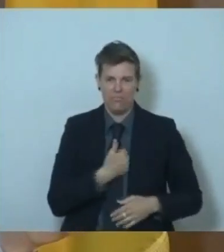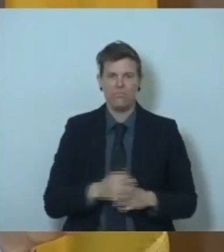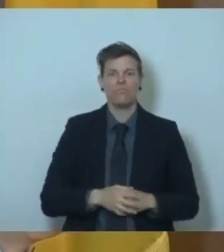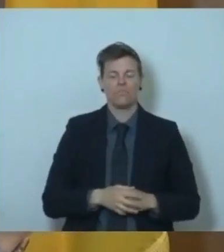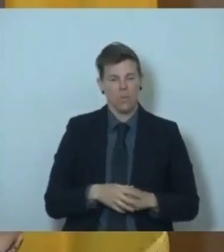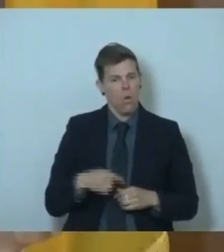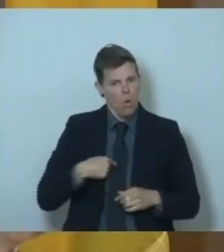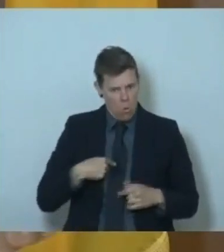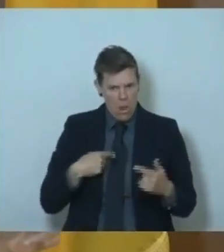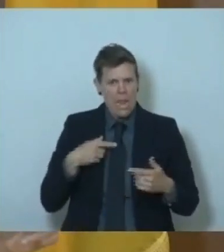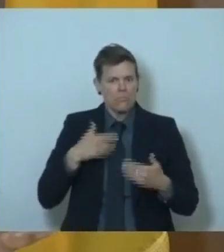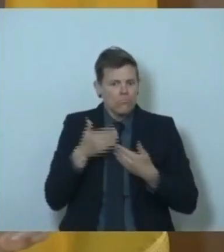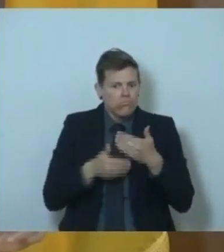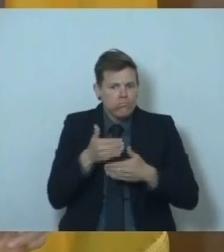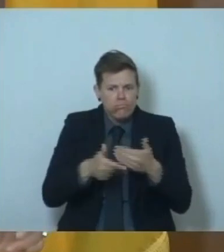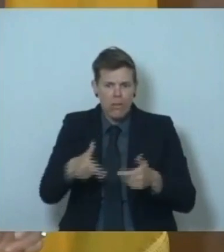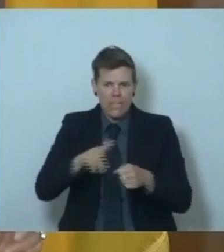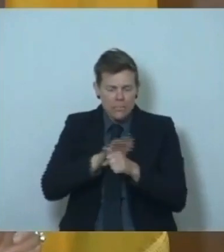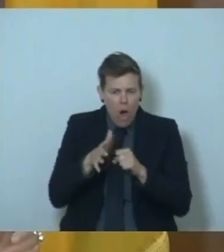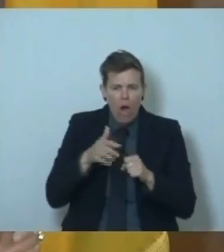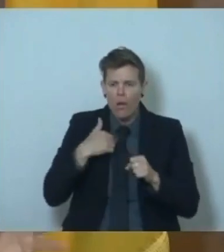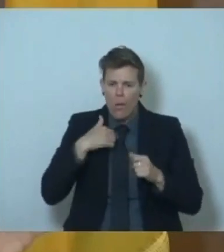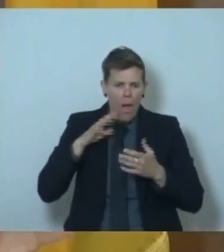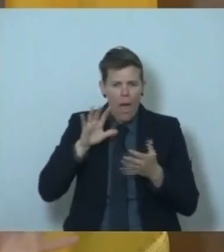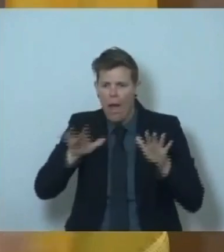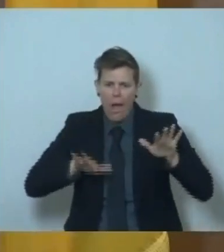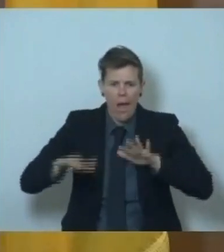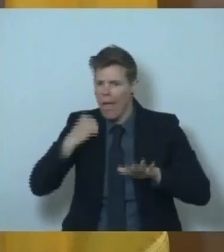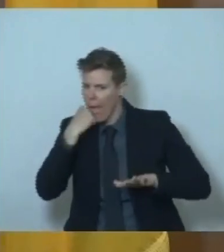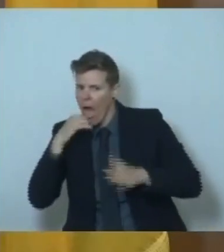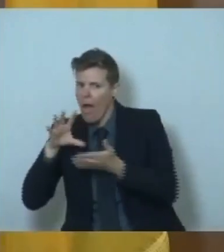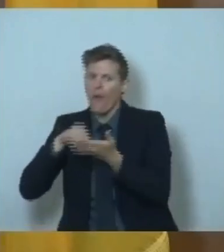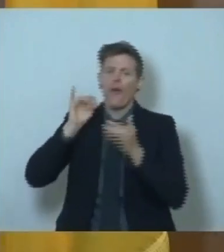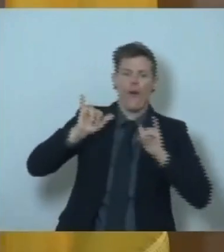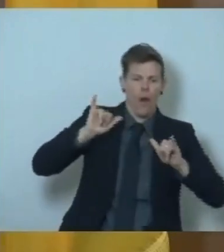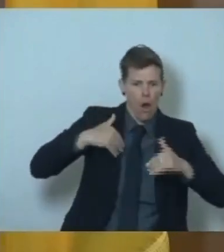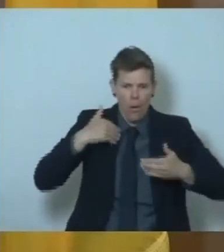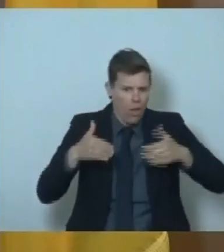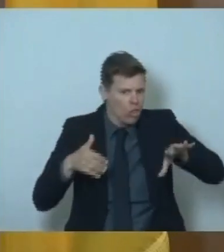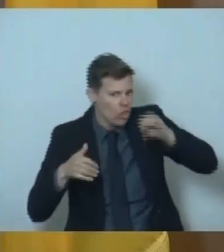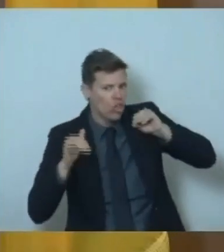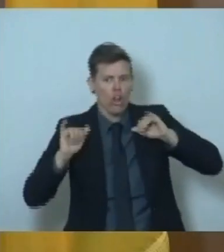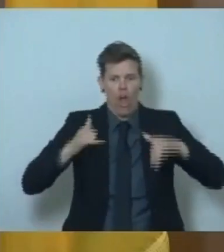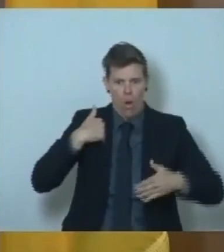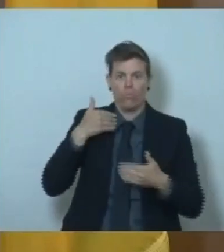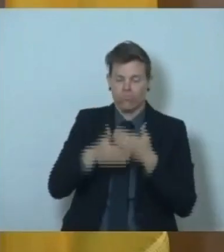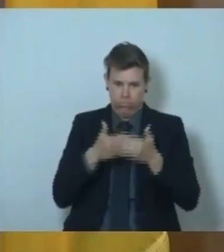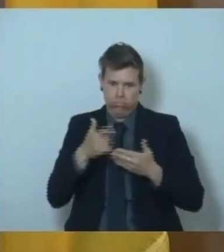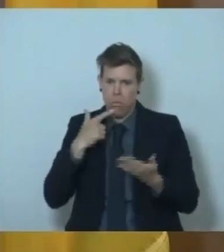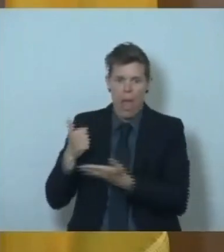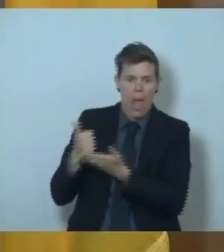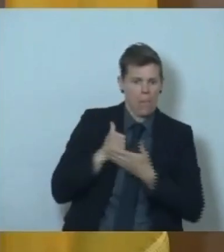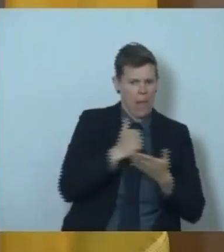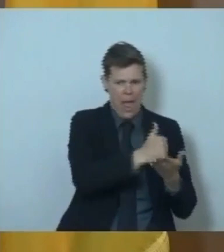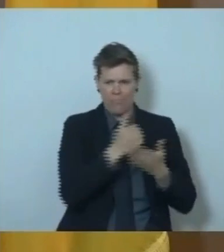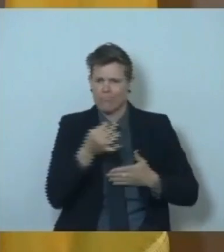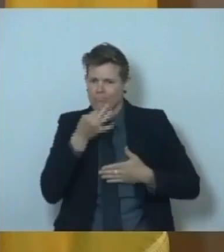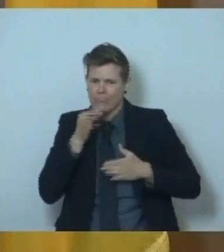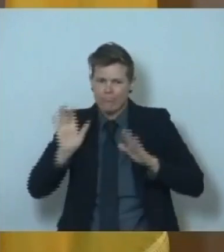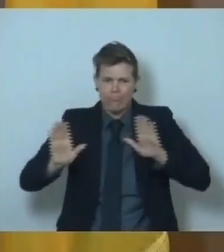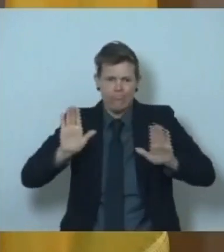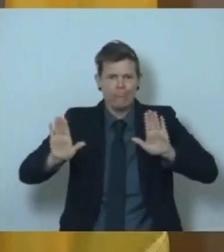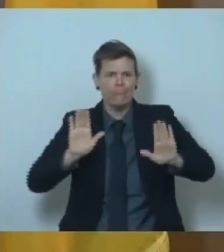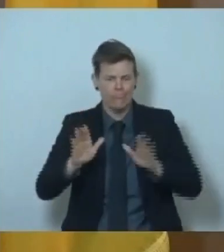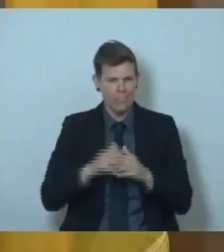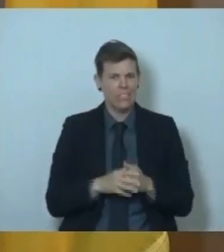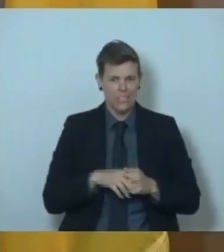side helping you make the decisions every day, then you're not engaged in emergency preparedness. But good question, and thank